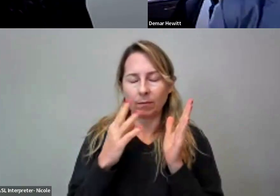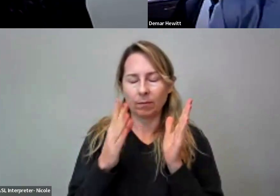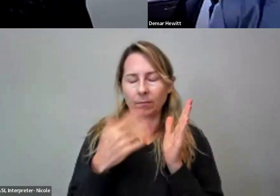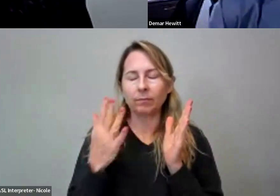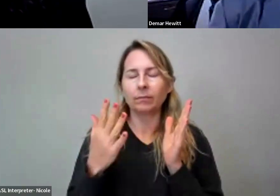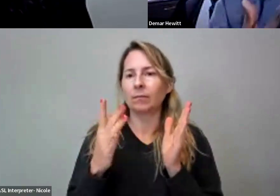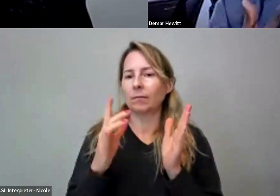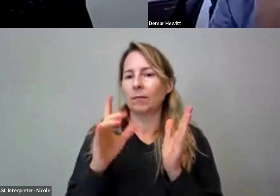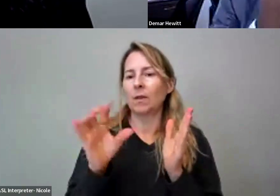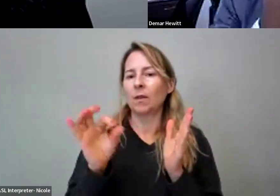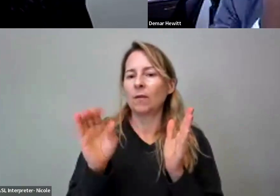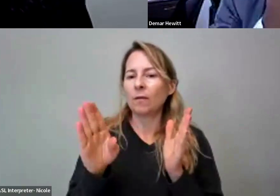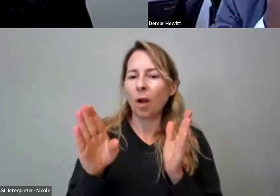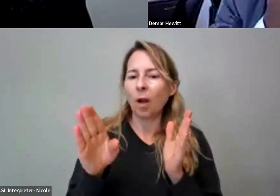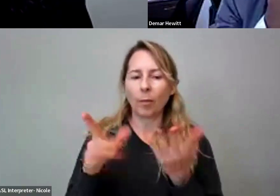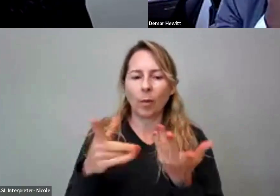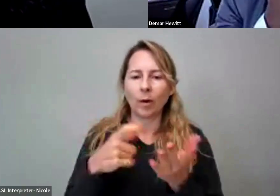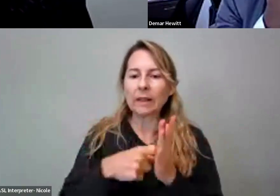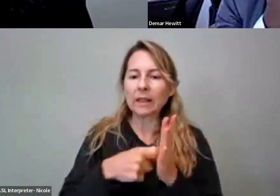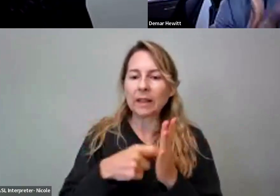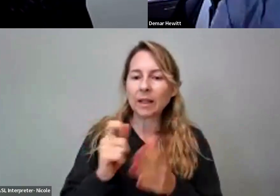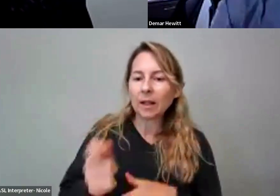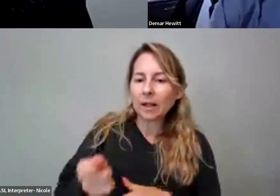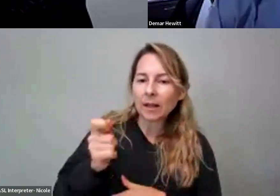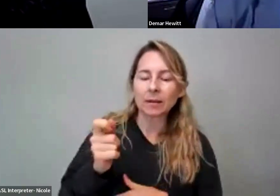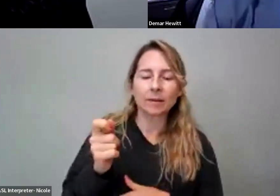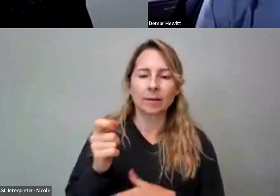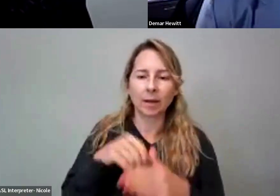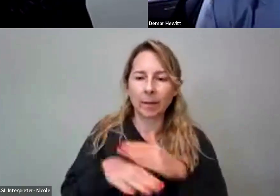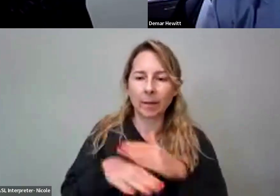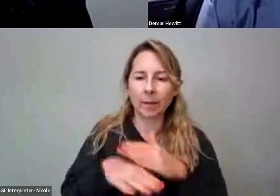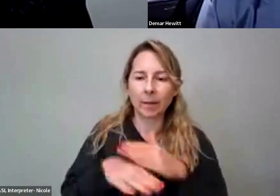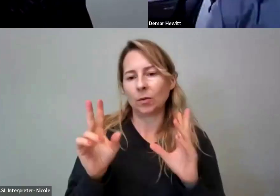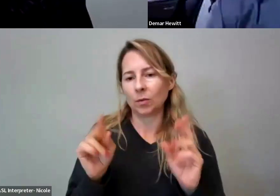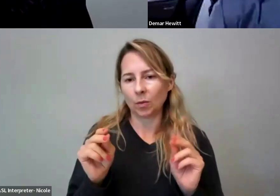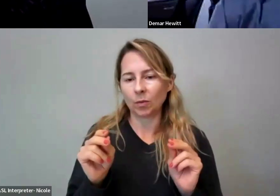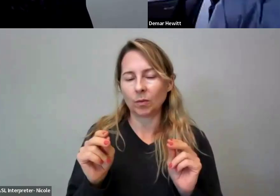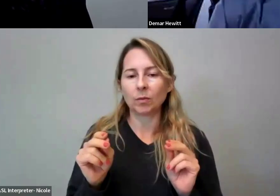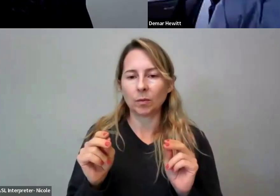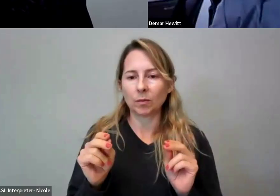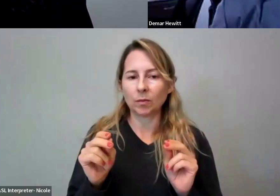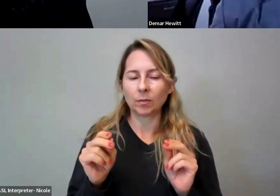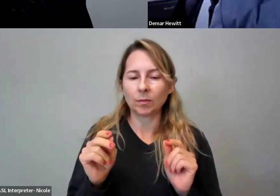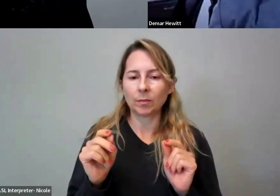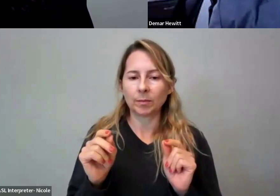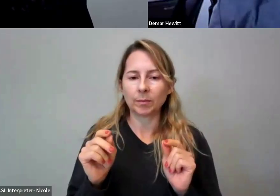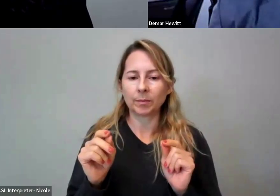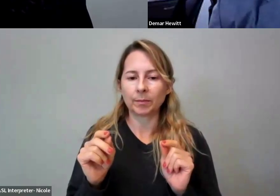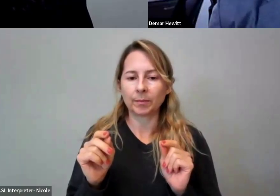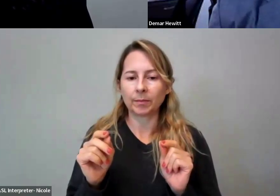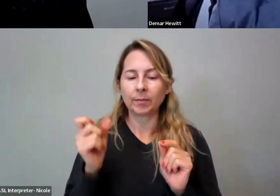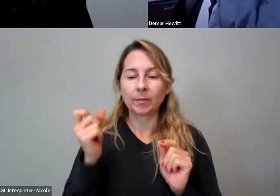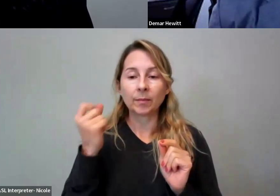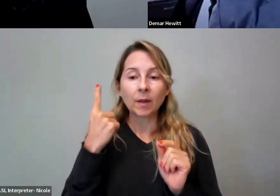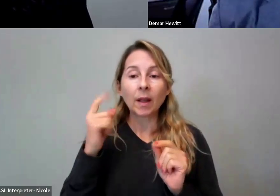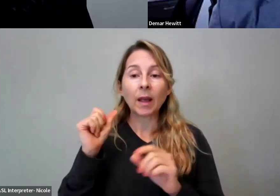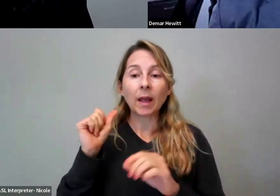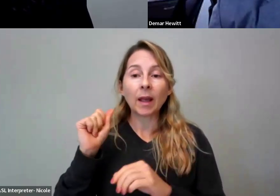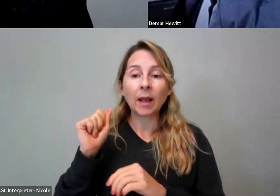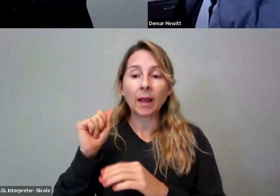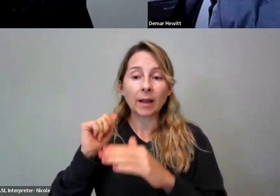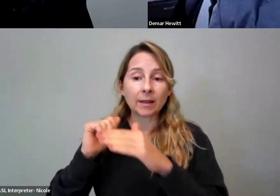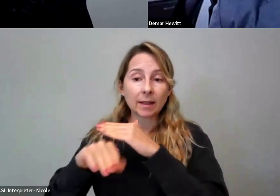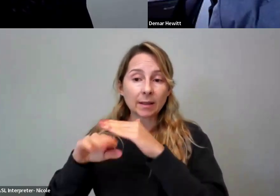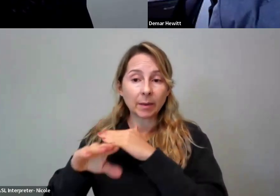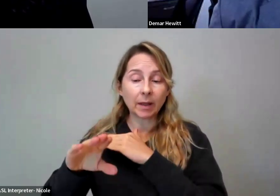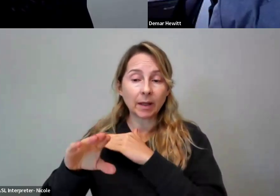a fob or that kind of controlled entry or assisted entry. But under the Accessibility for